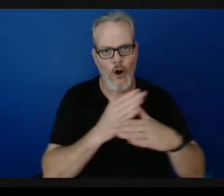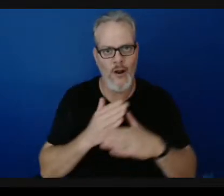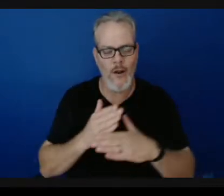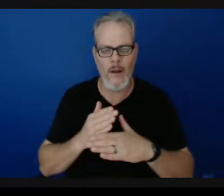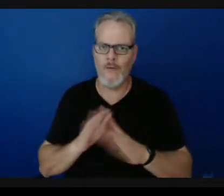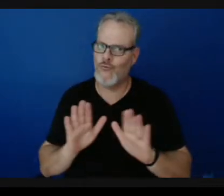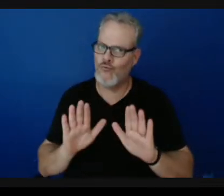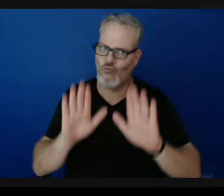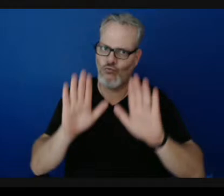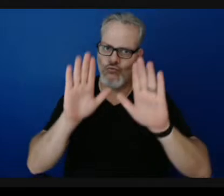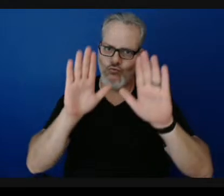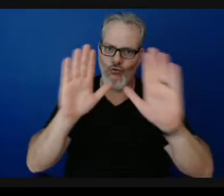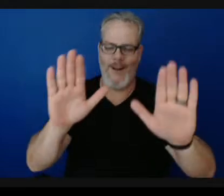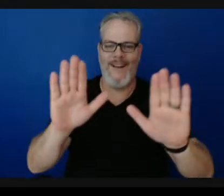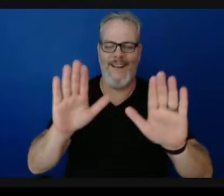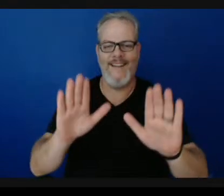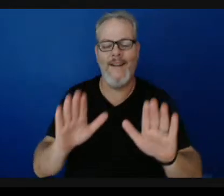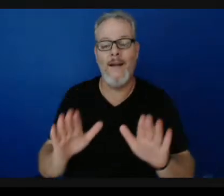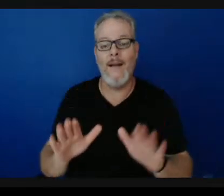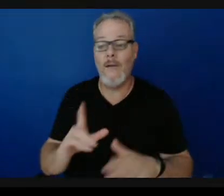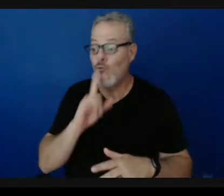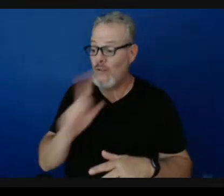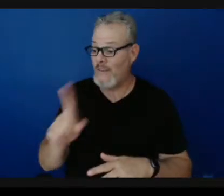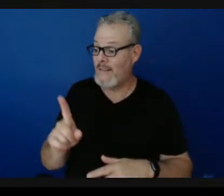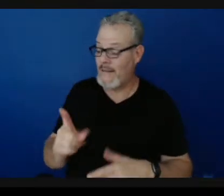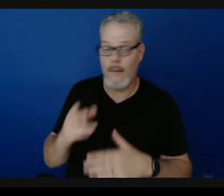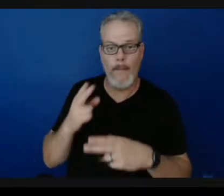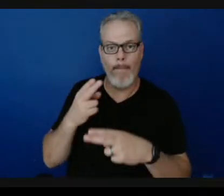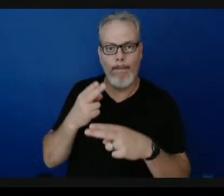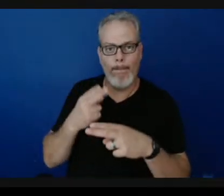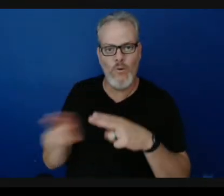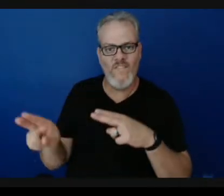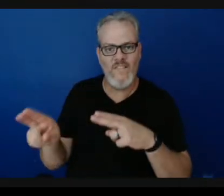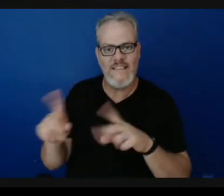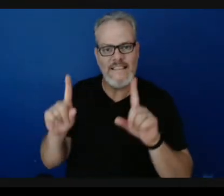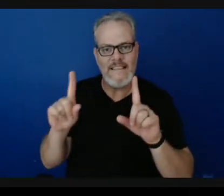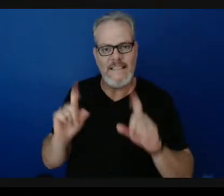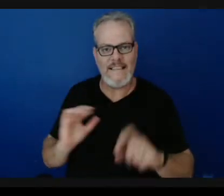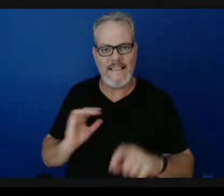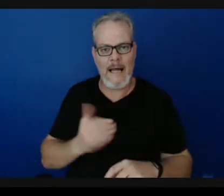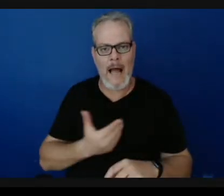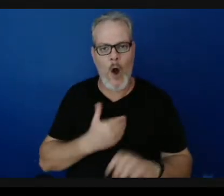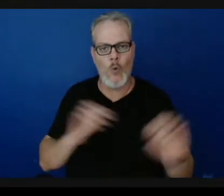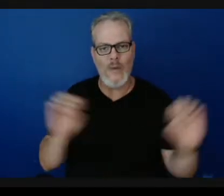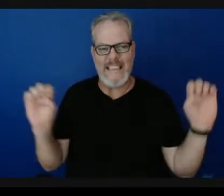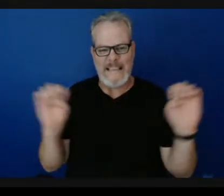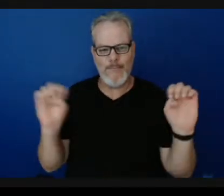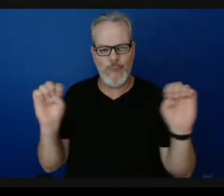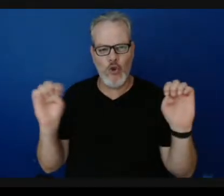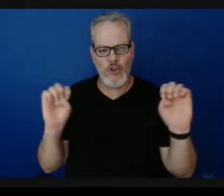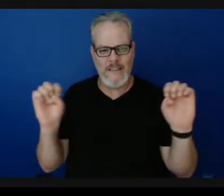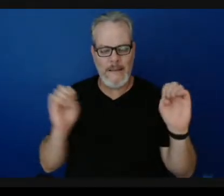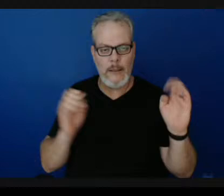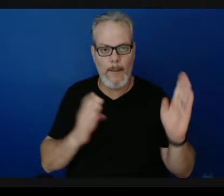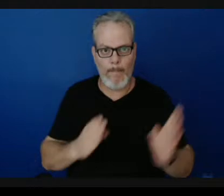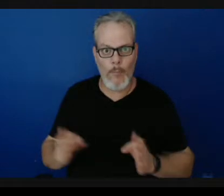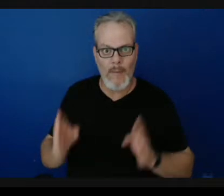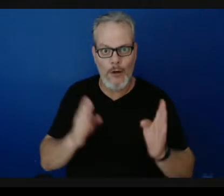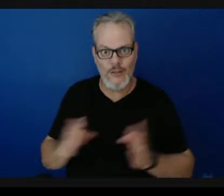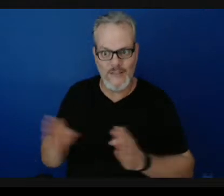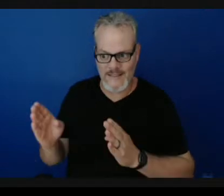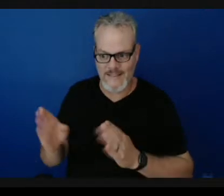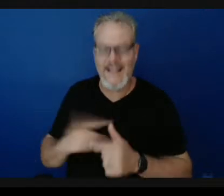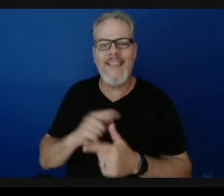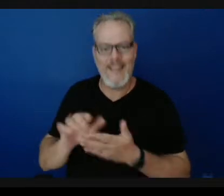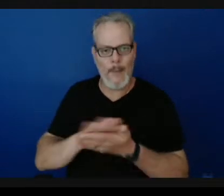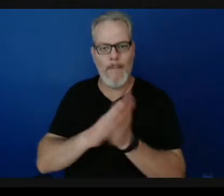it very briefly tested our emergency preparedness, but afterwards became more of a show and a holiday treat for